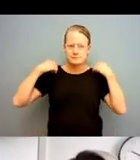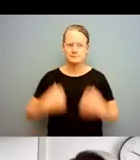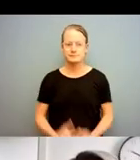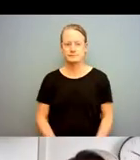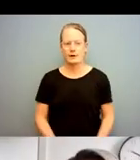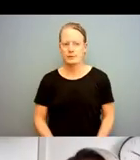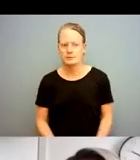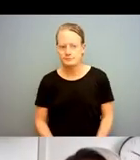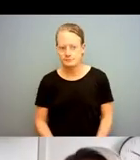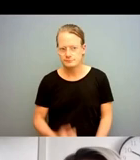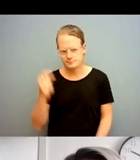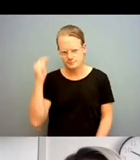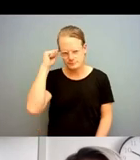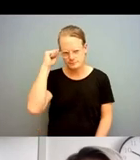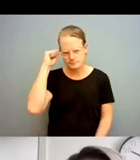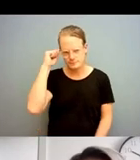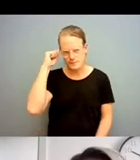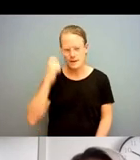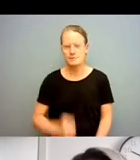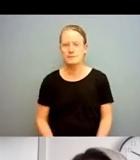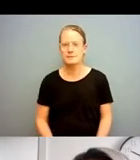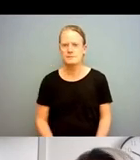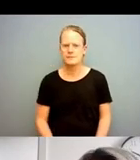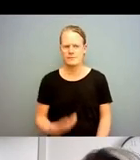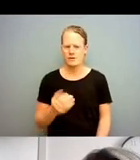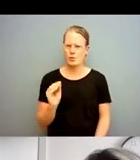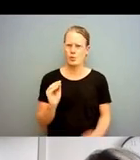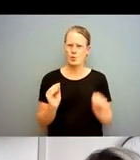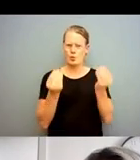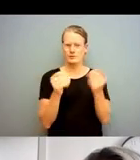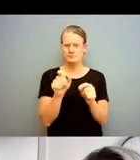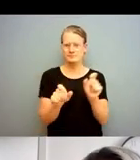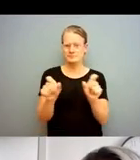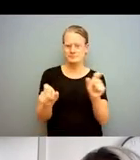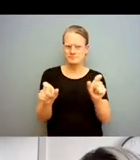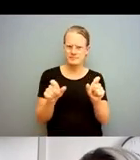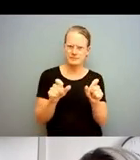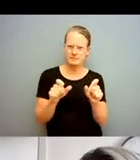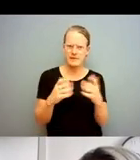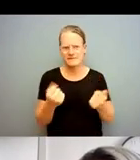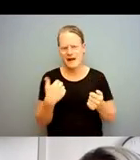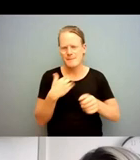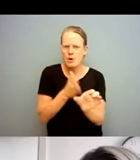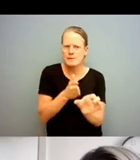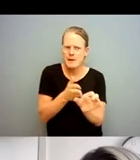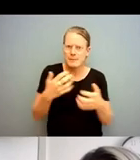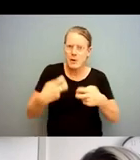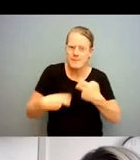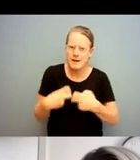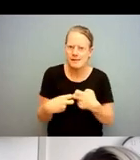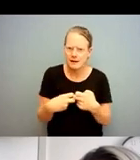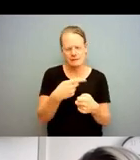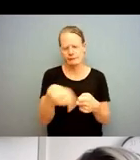discriminations due to young students with psychological issues. I've been wanting to take this